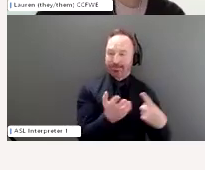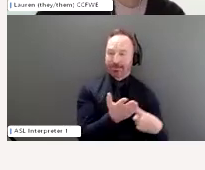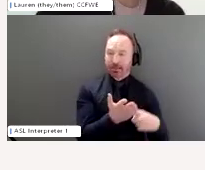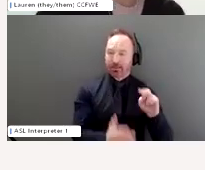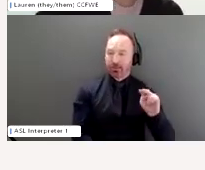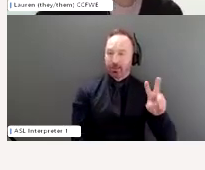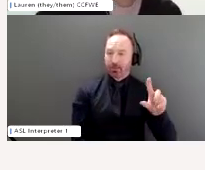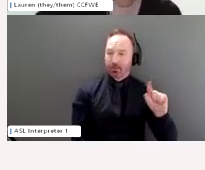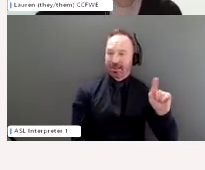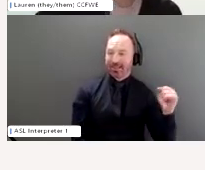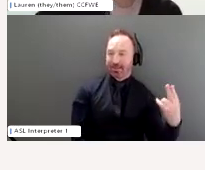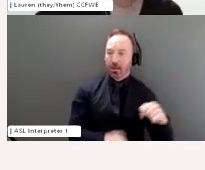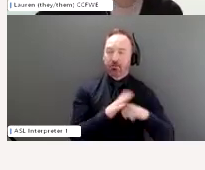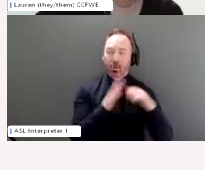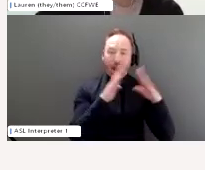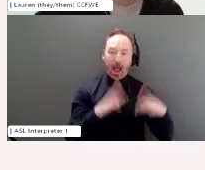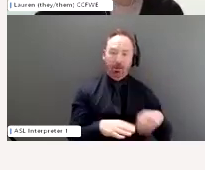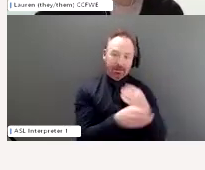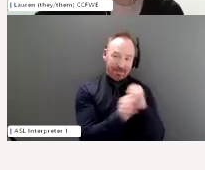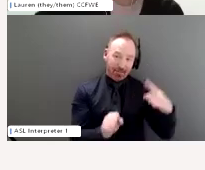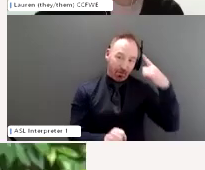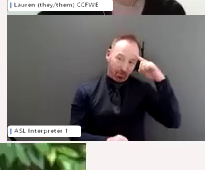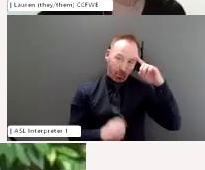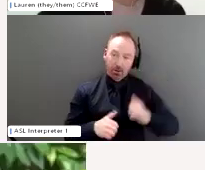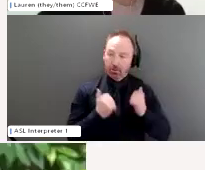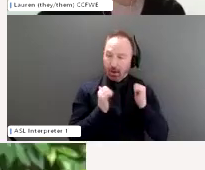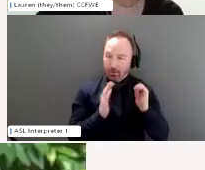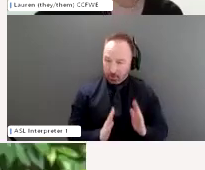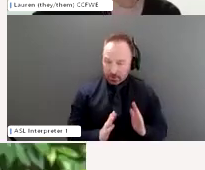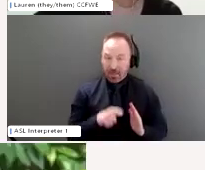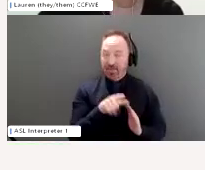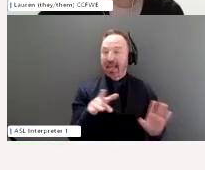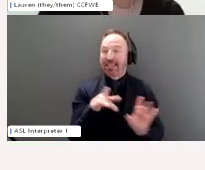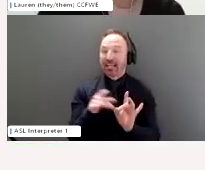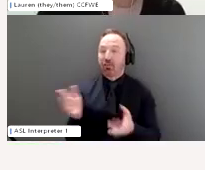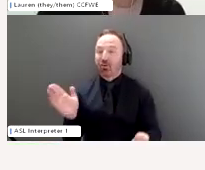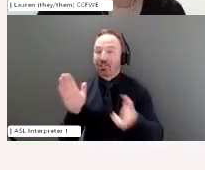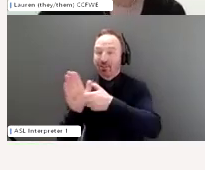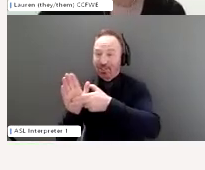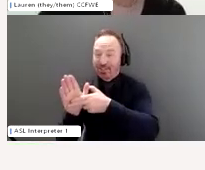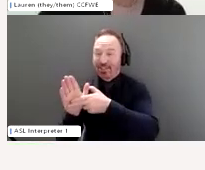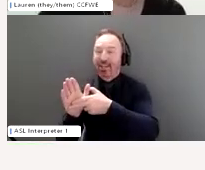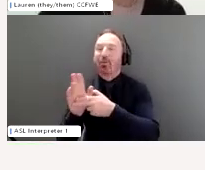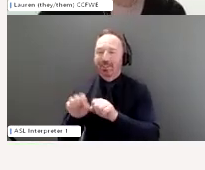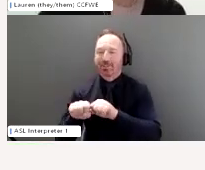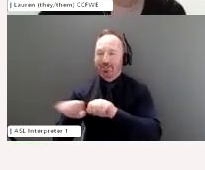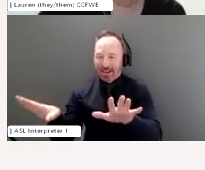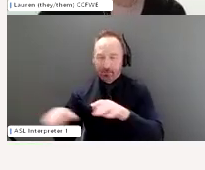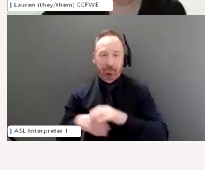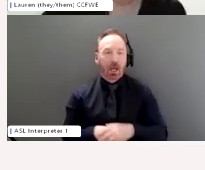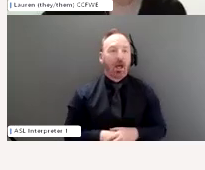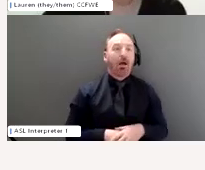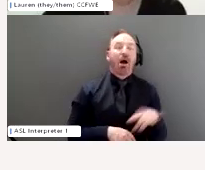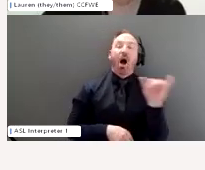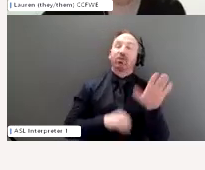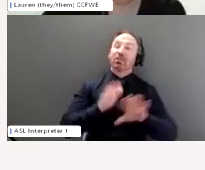making housing safer for survivors. And that link for registration will be shared. And then we also have developed a